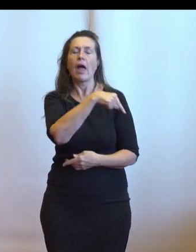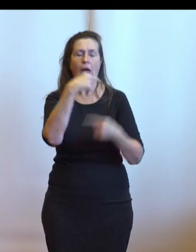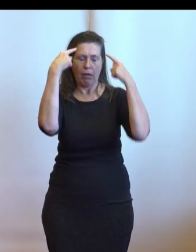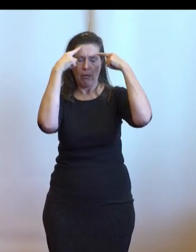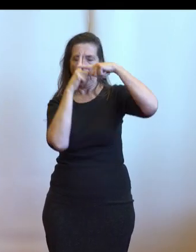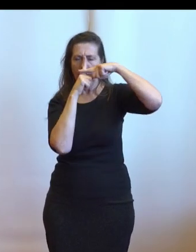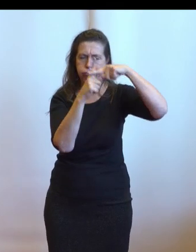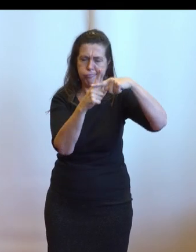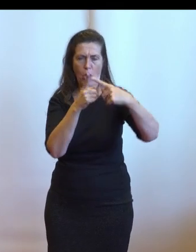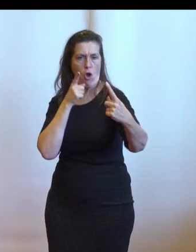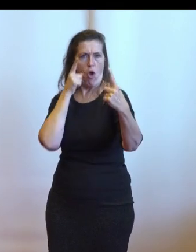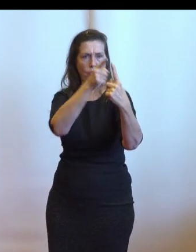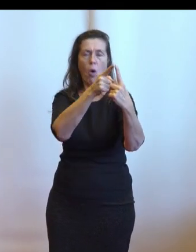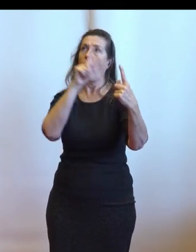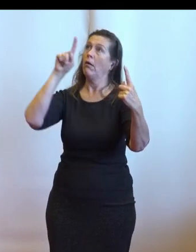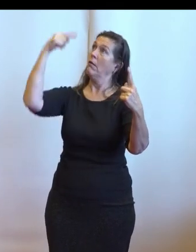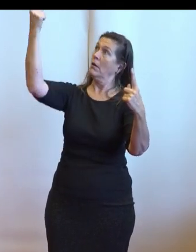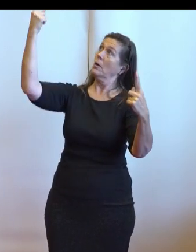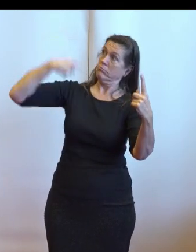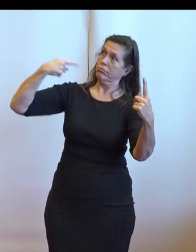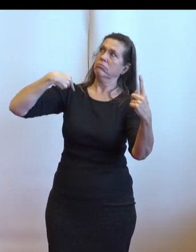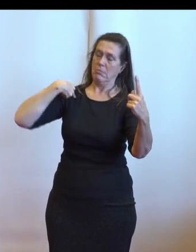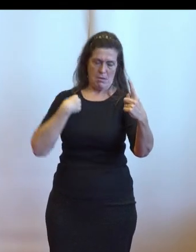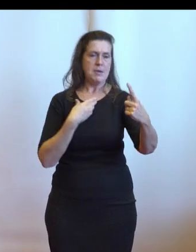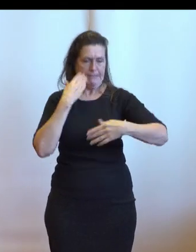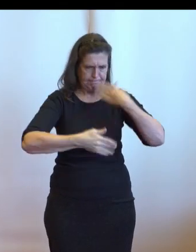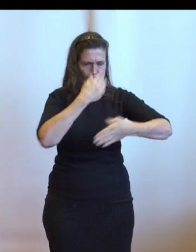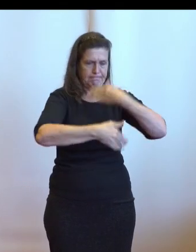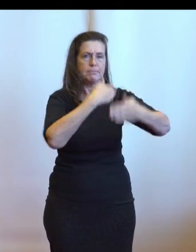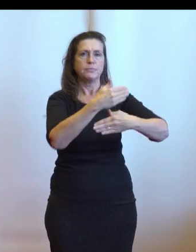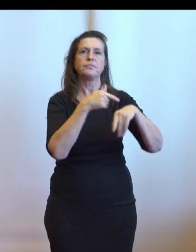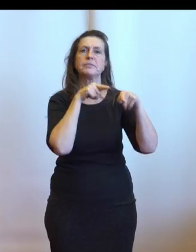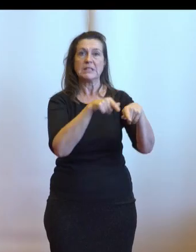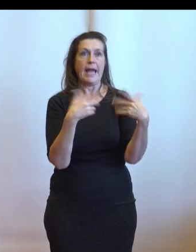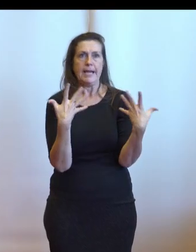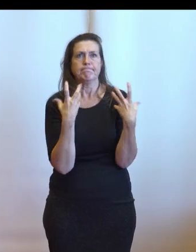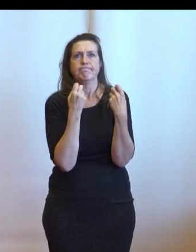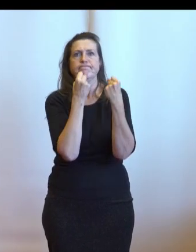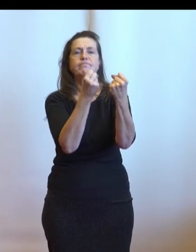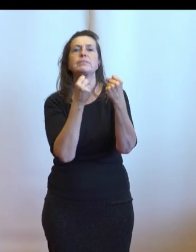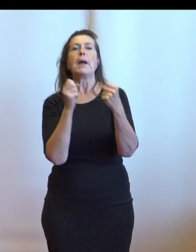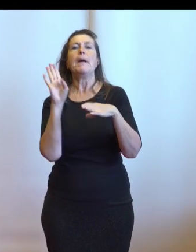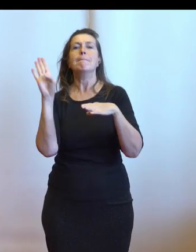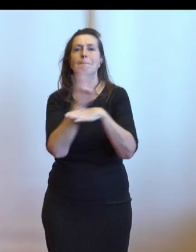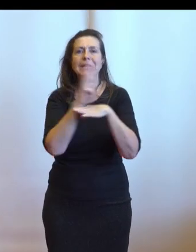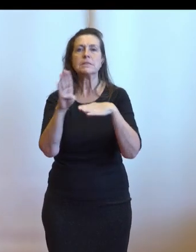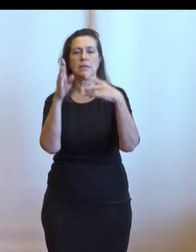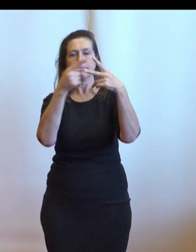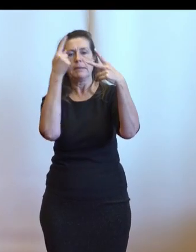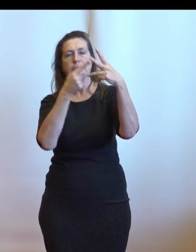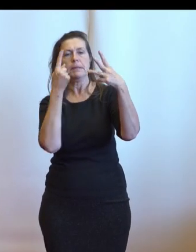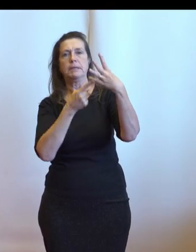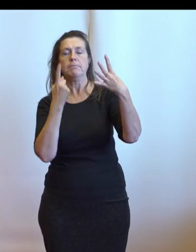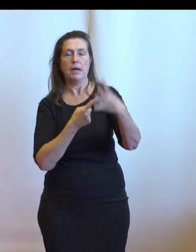by somebody up on high. Fundamentally, they are there to drive a business deliverable. And if the